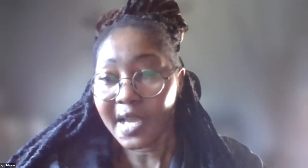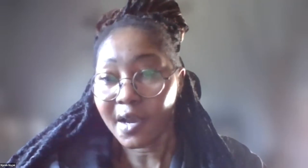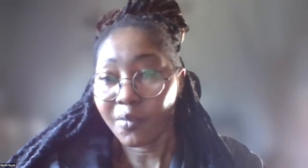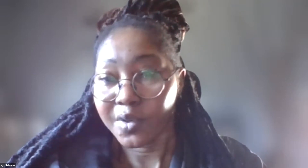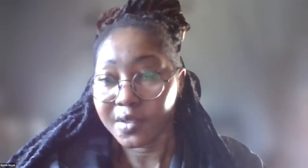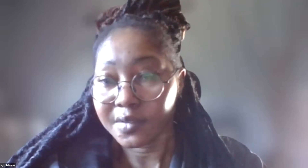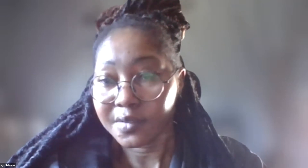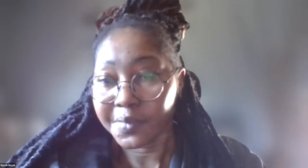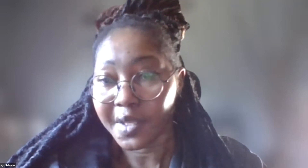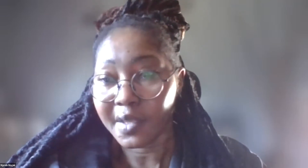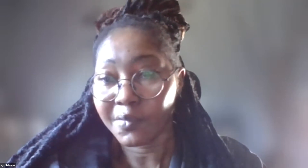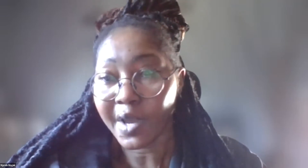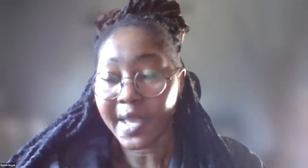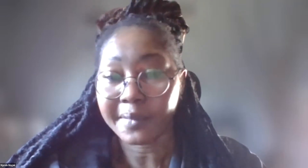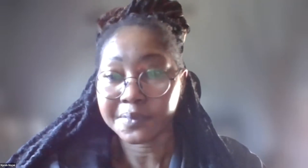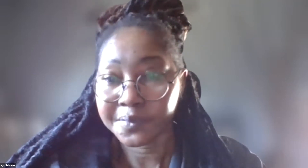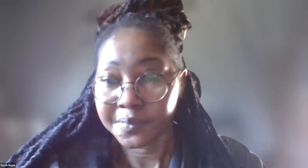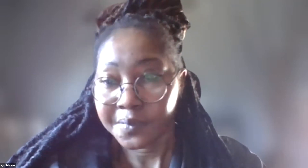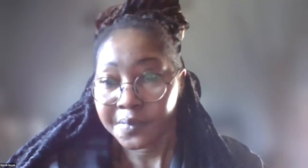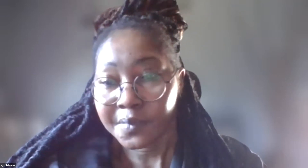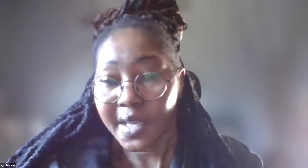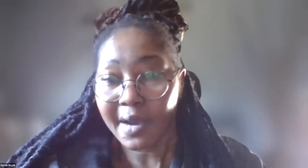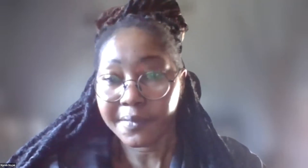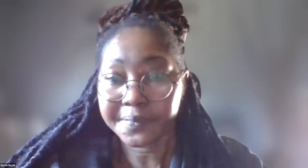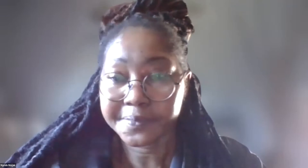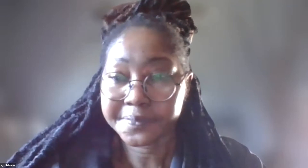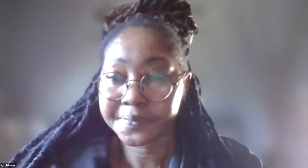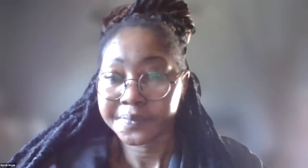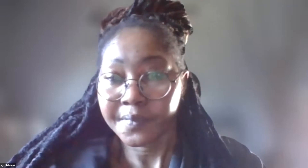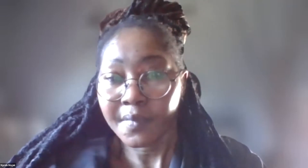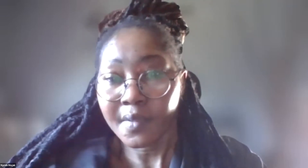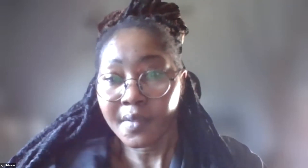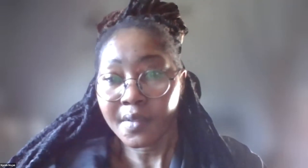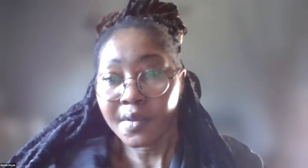the start, I wouldn't be where I am now.